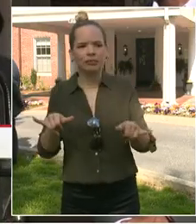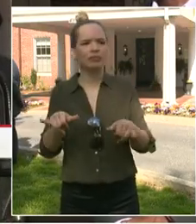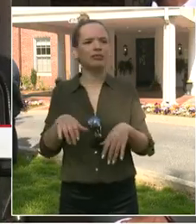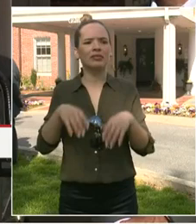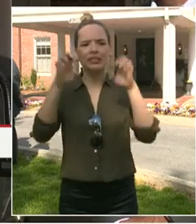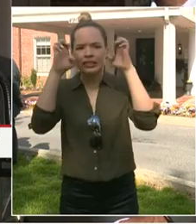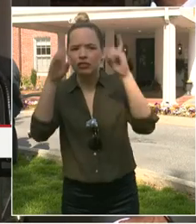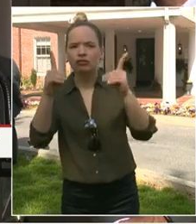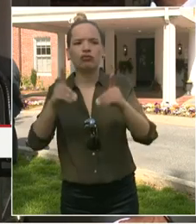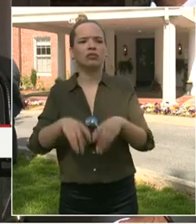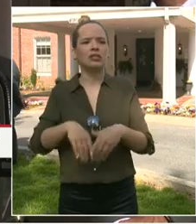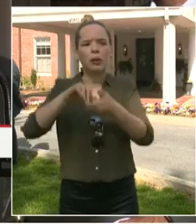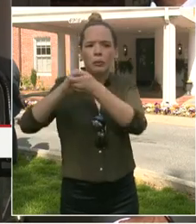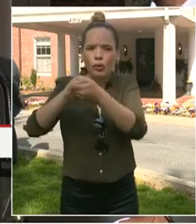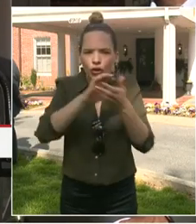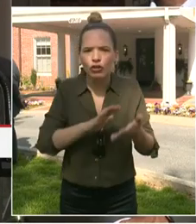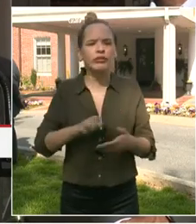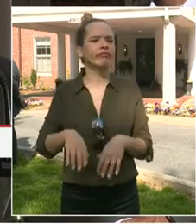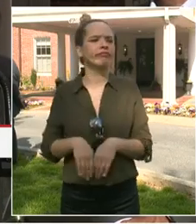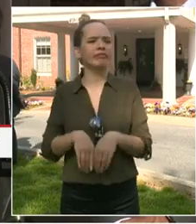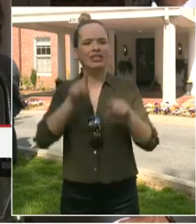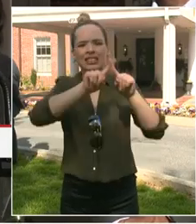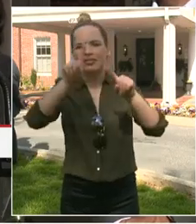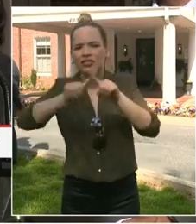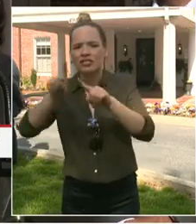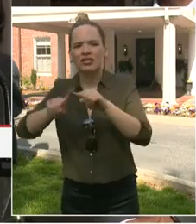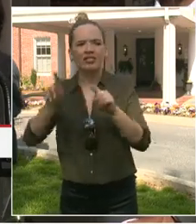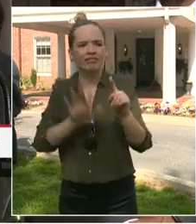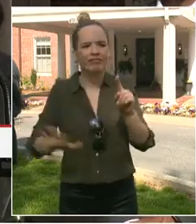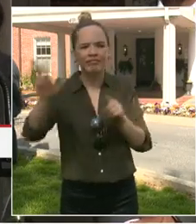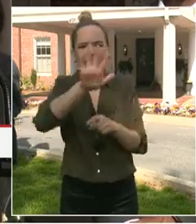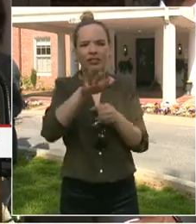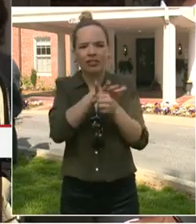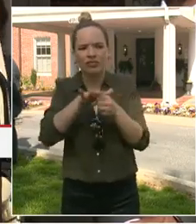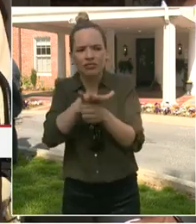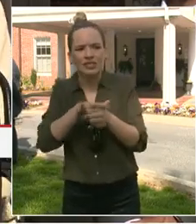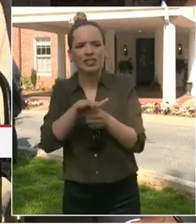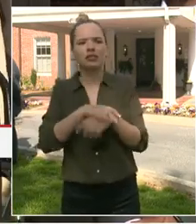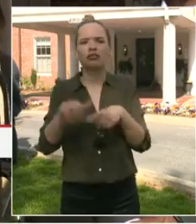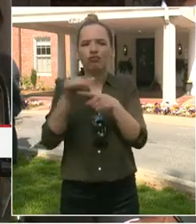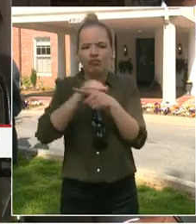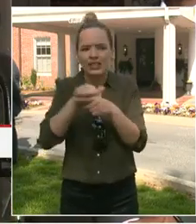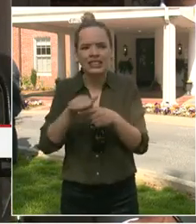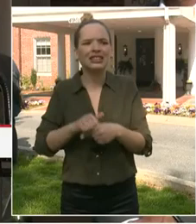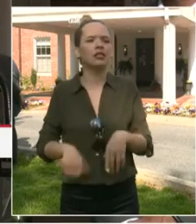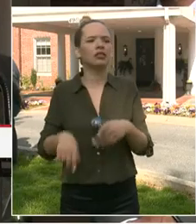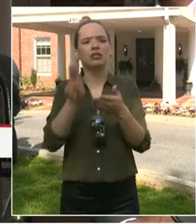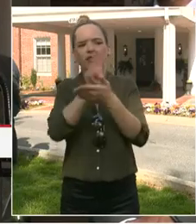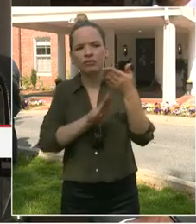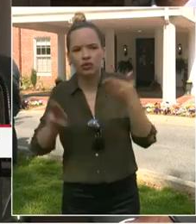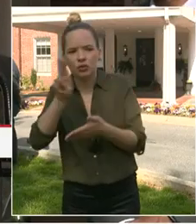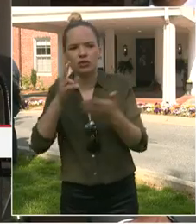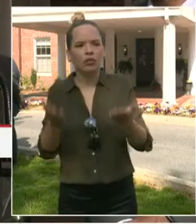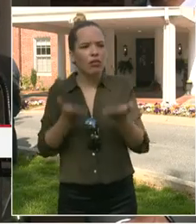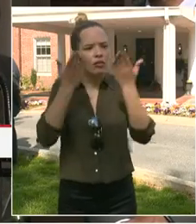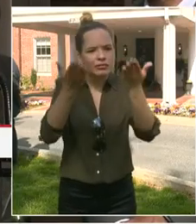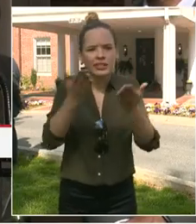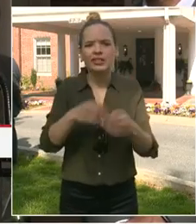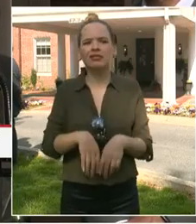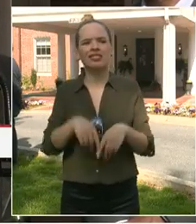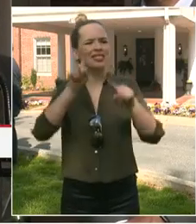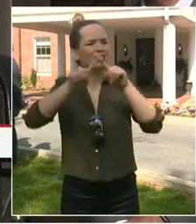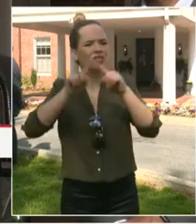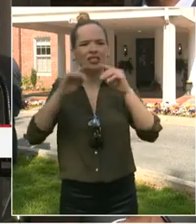from the areas of vocational training all the way to our colleges and universities that offer advanced and terminal degree